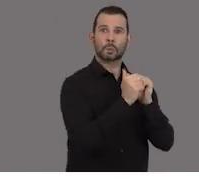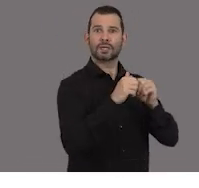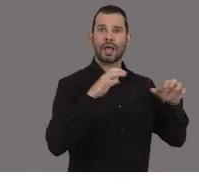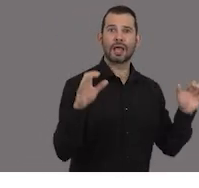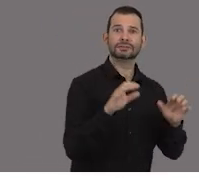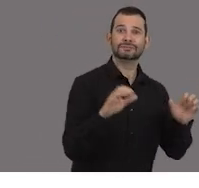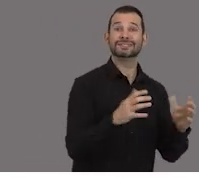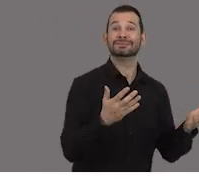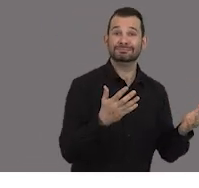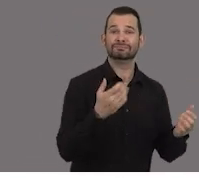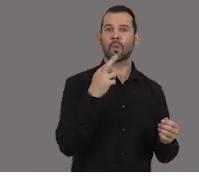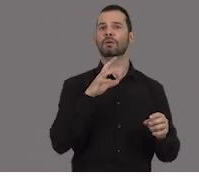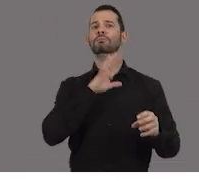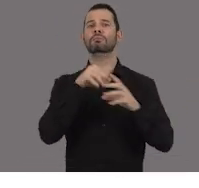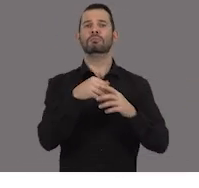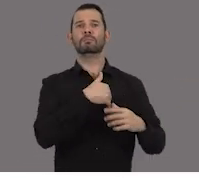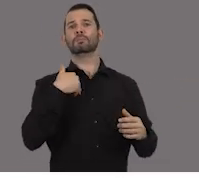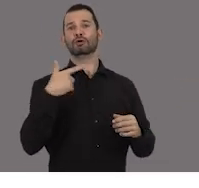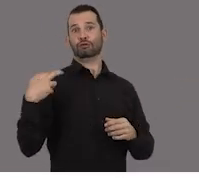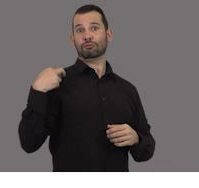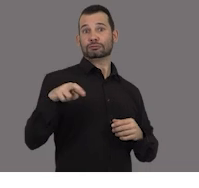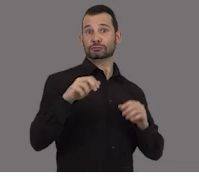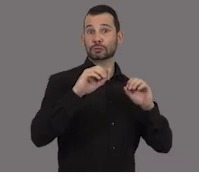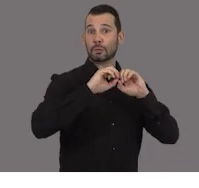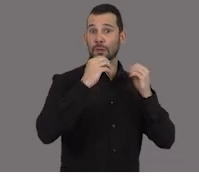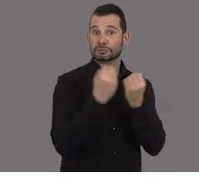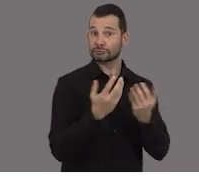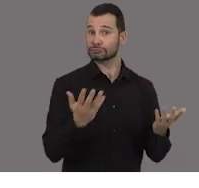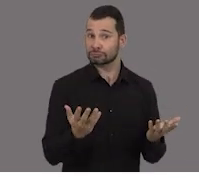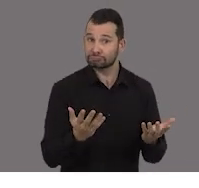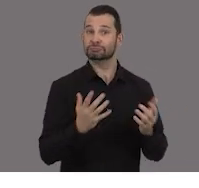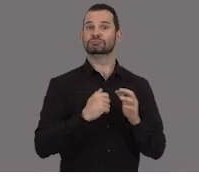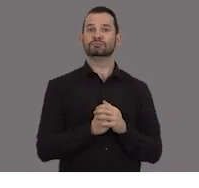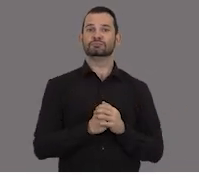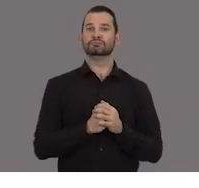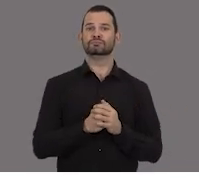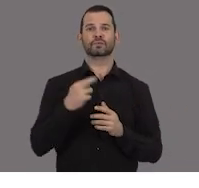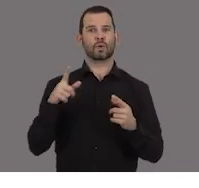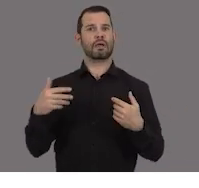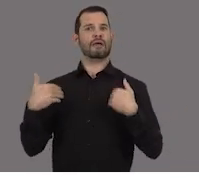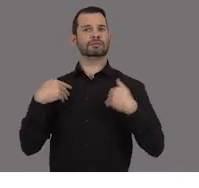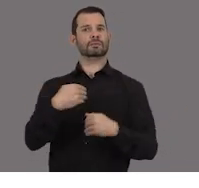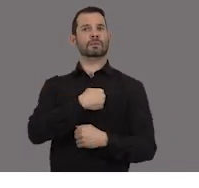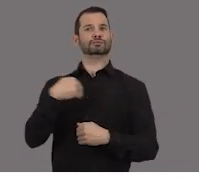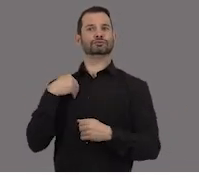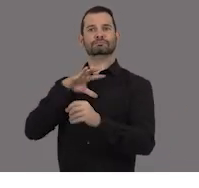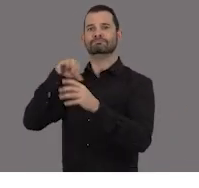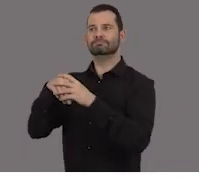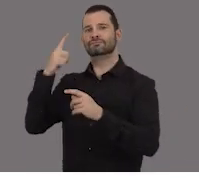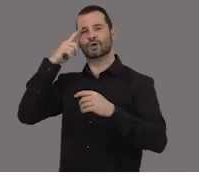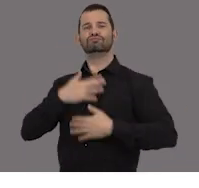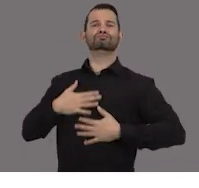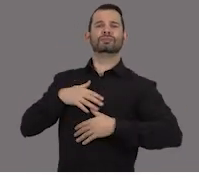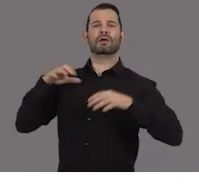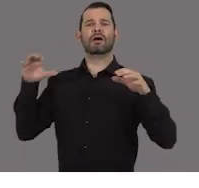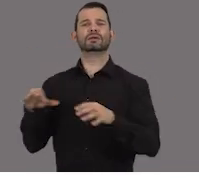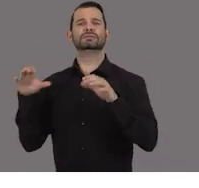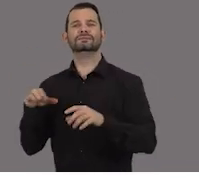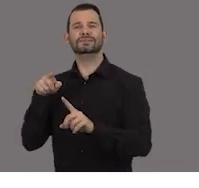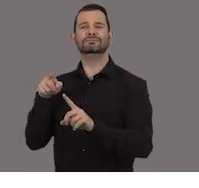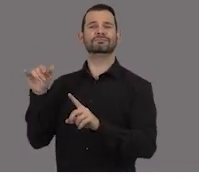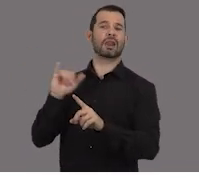enrollment in a sports activity, being a member of a religious organization, or having a membership